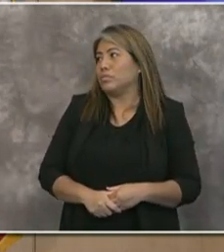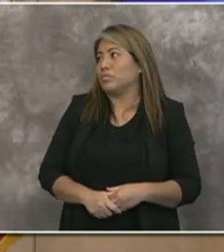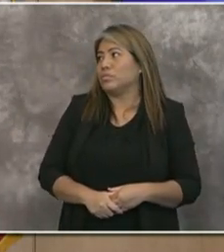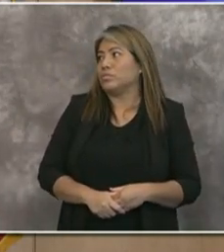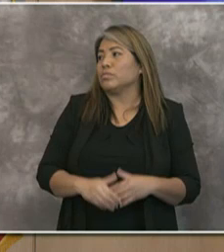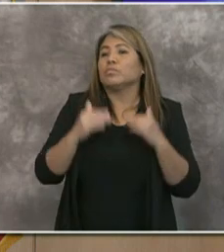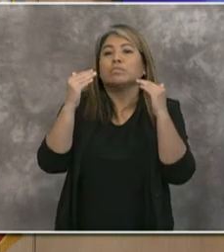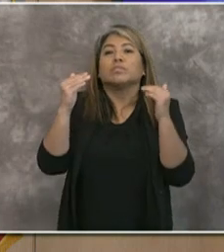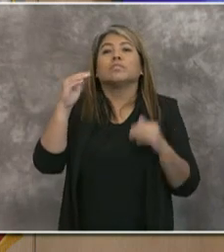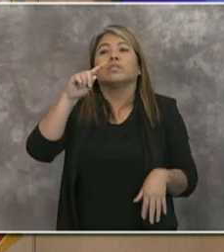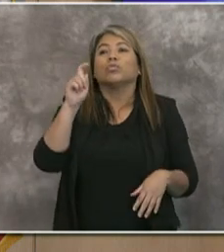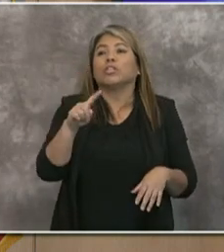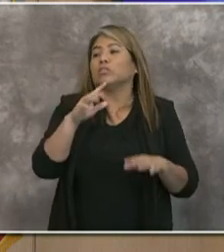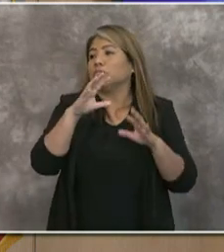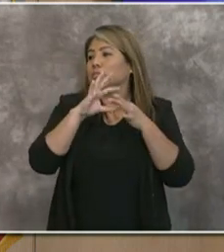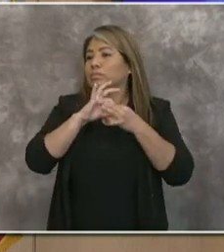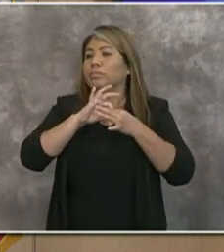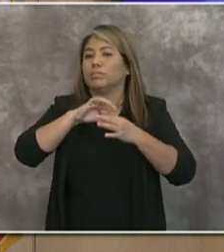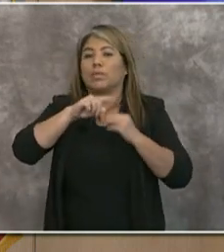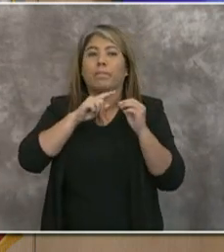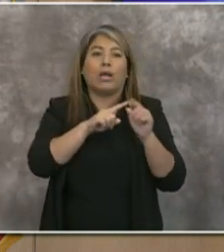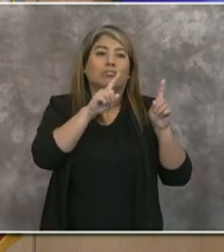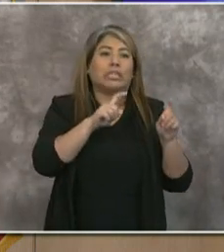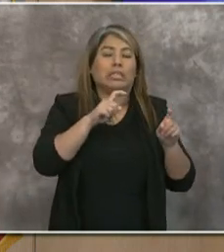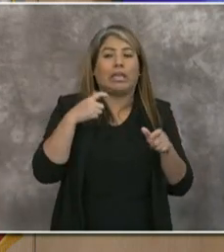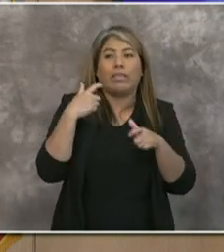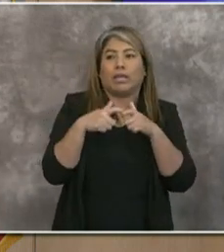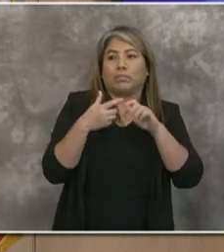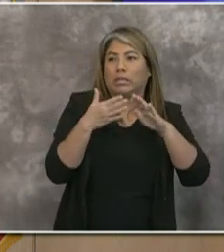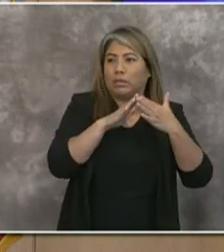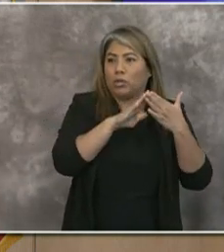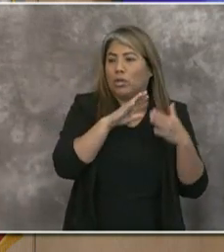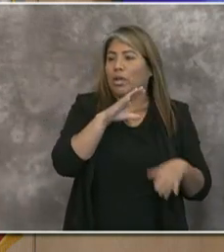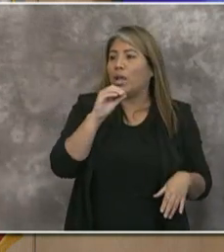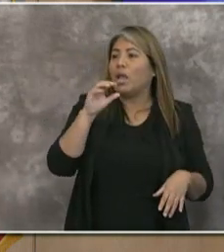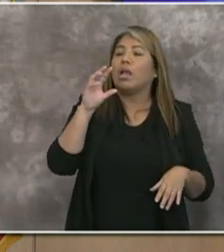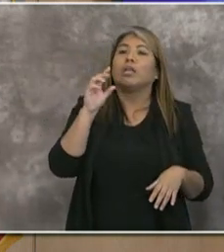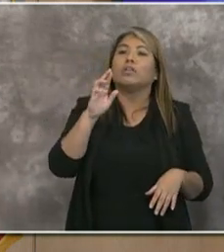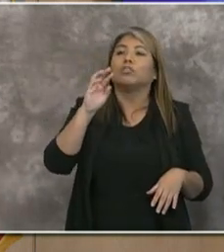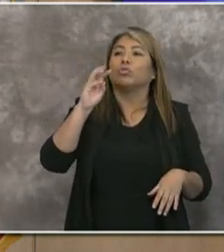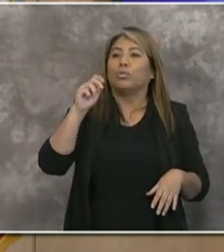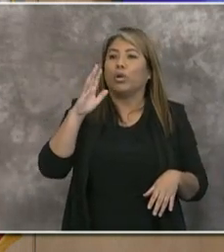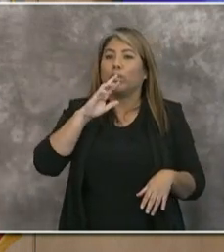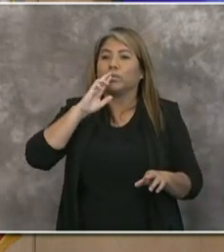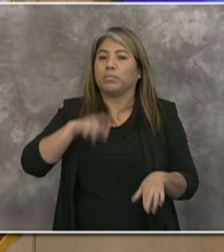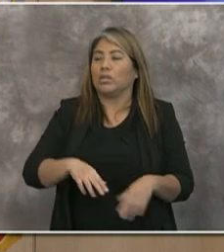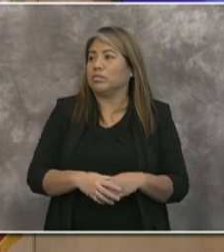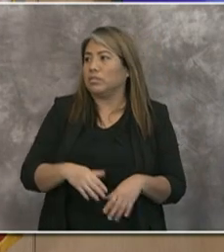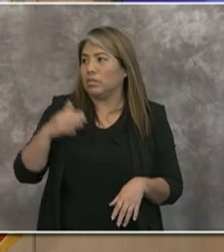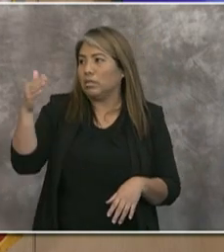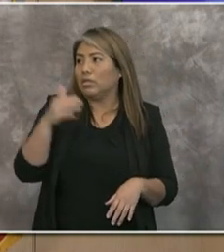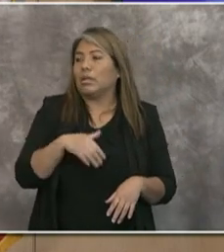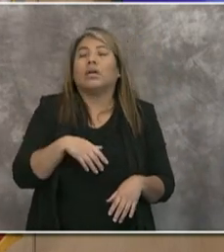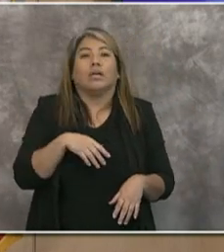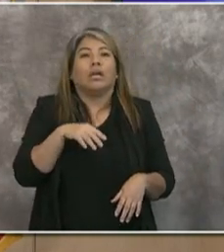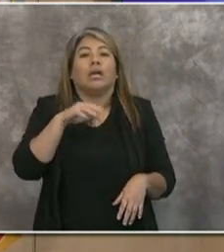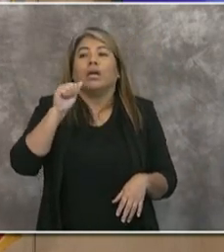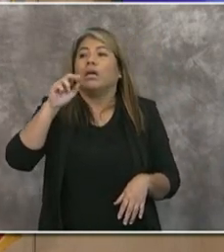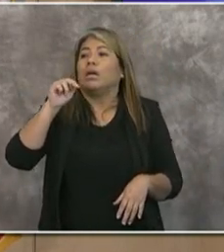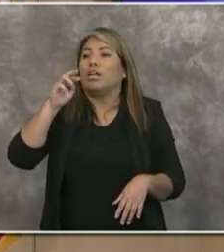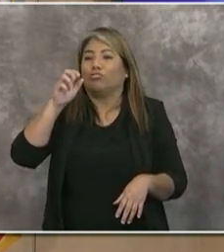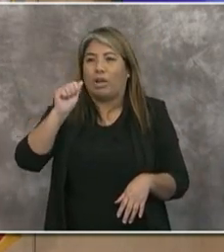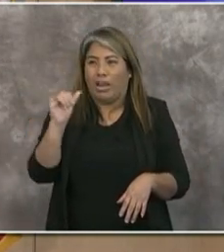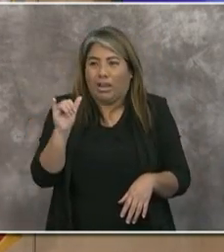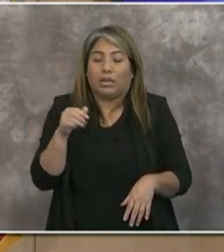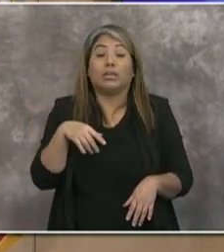This next question deals with testing in the Hispanic community, and Dr. Wooten's going to respond. Yes, this question is from Andrea. According to